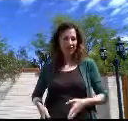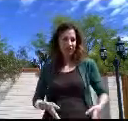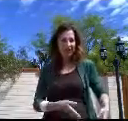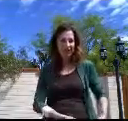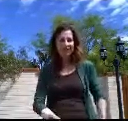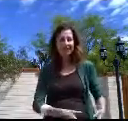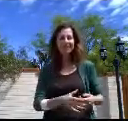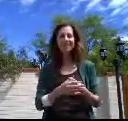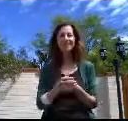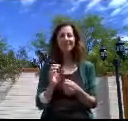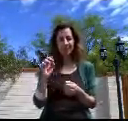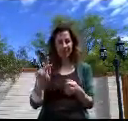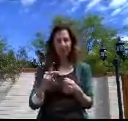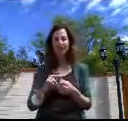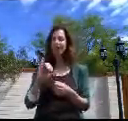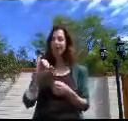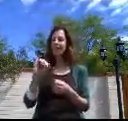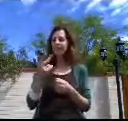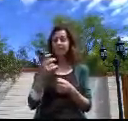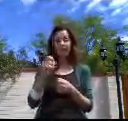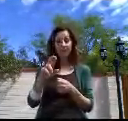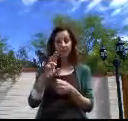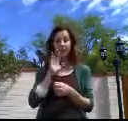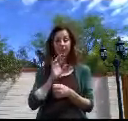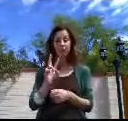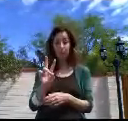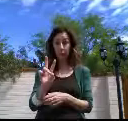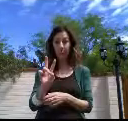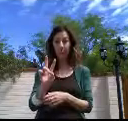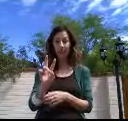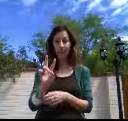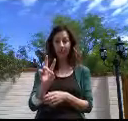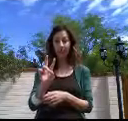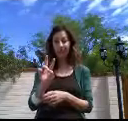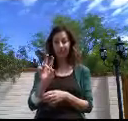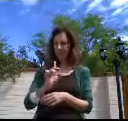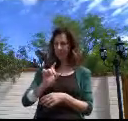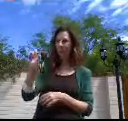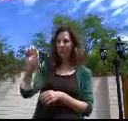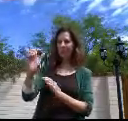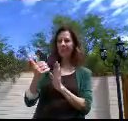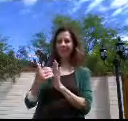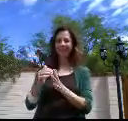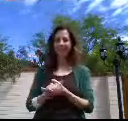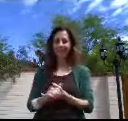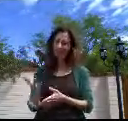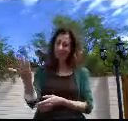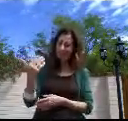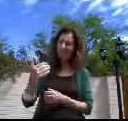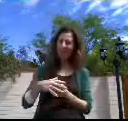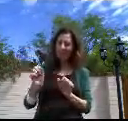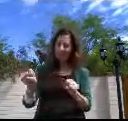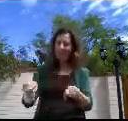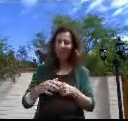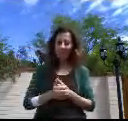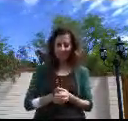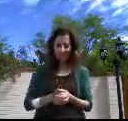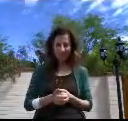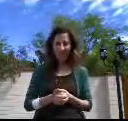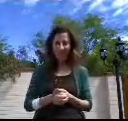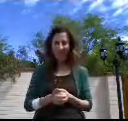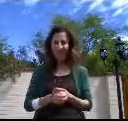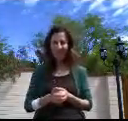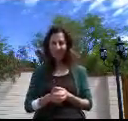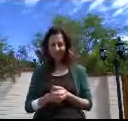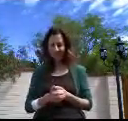little jeans. All right. Jasper's 2 years old. He wants to go back up. He wants to go back up. Come on, Jasper. You can do